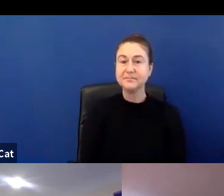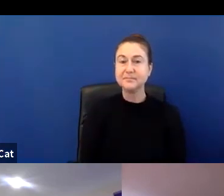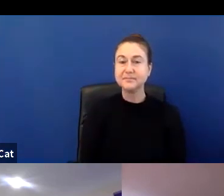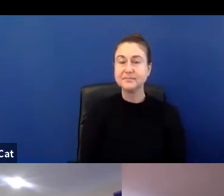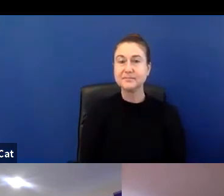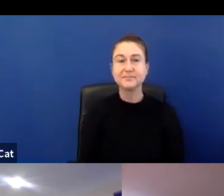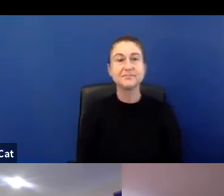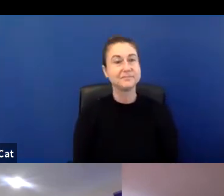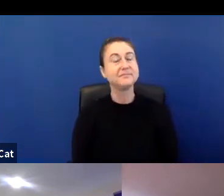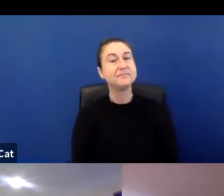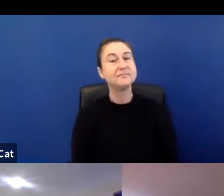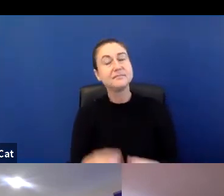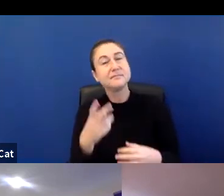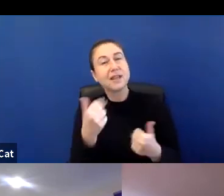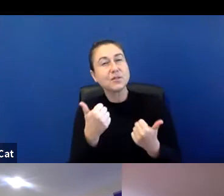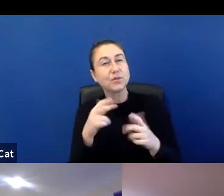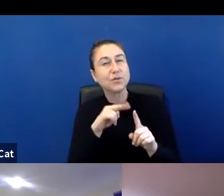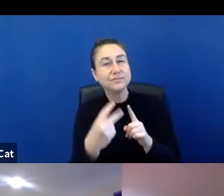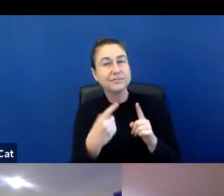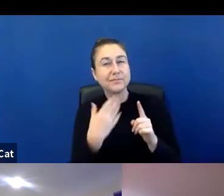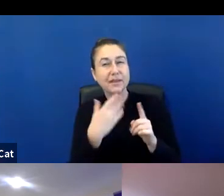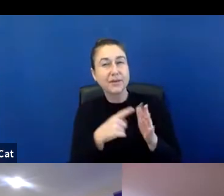I think that's a really good observation, Emma.